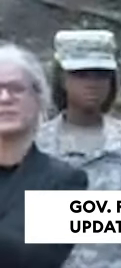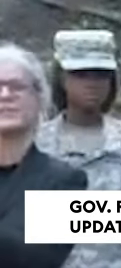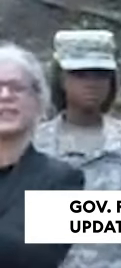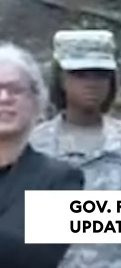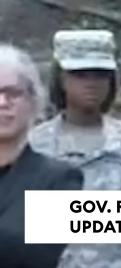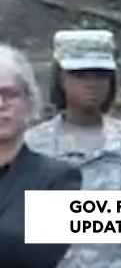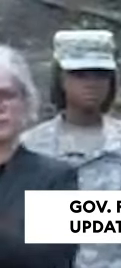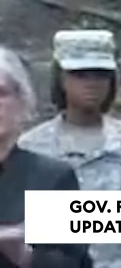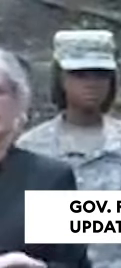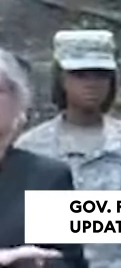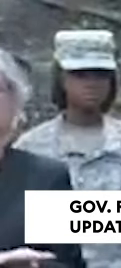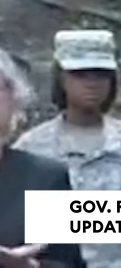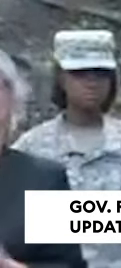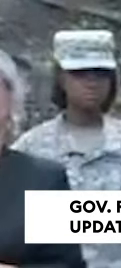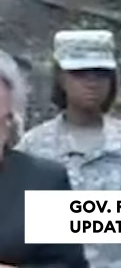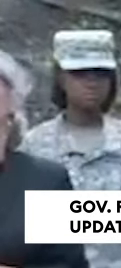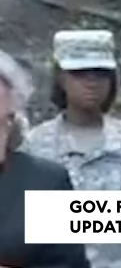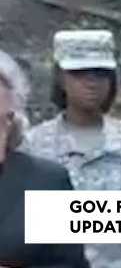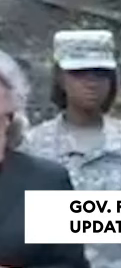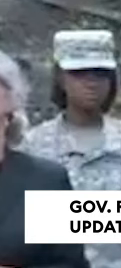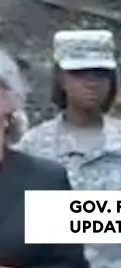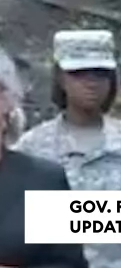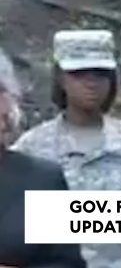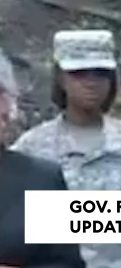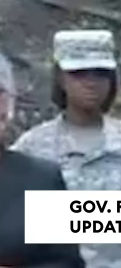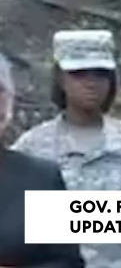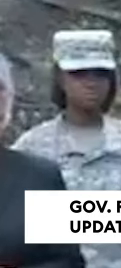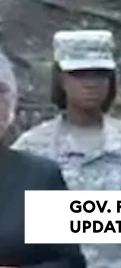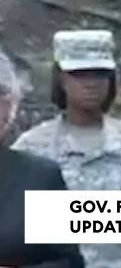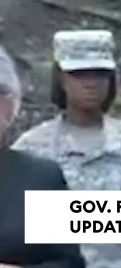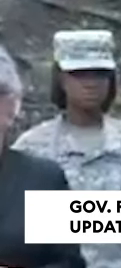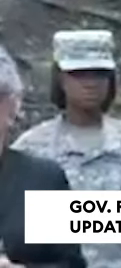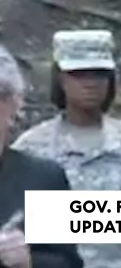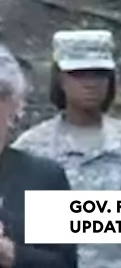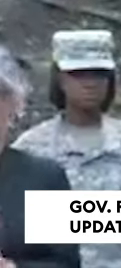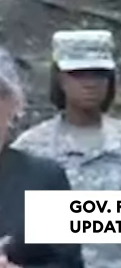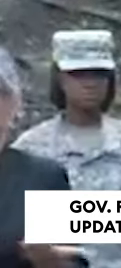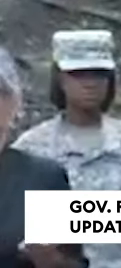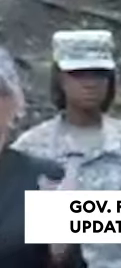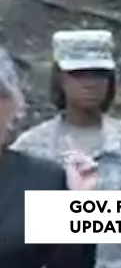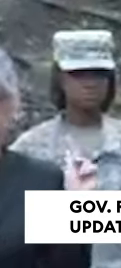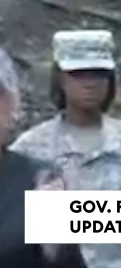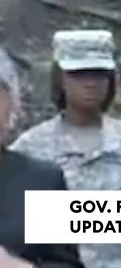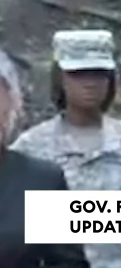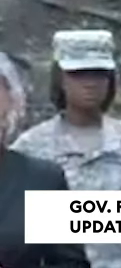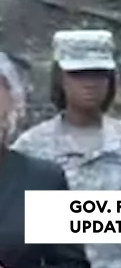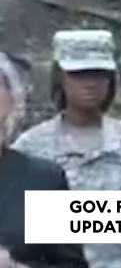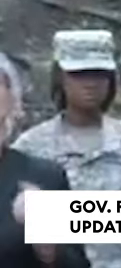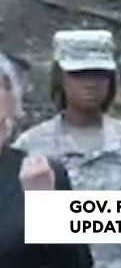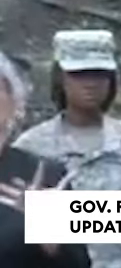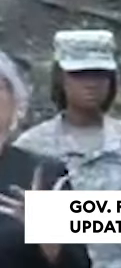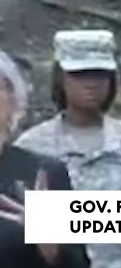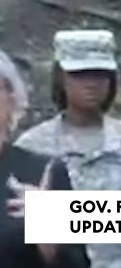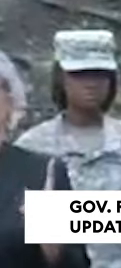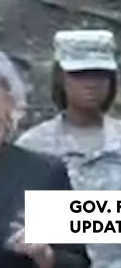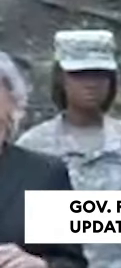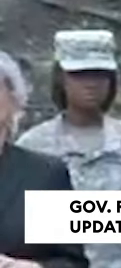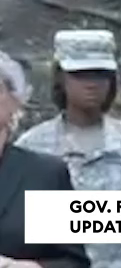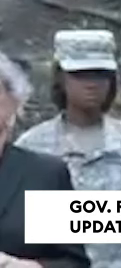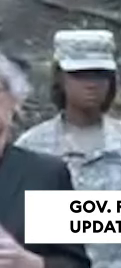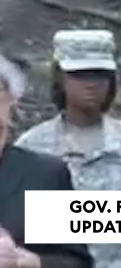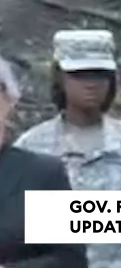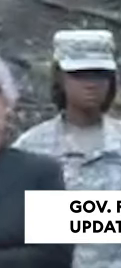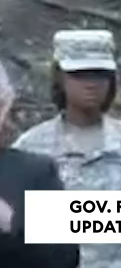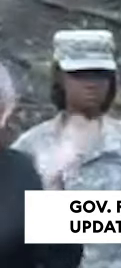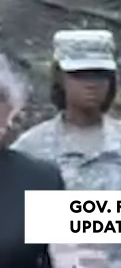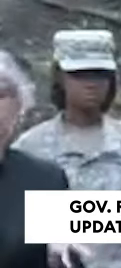I want to thank him for his service. I think as you see behind me, there's a lot of debris, a lot of trees knocked